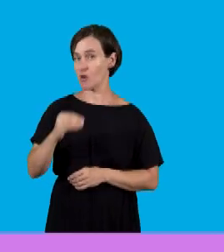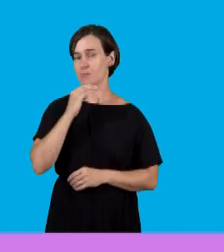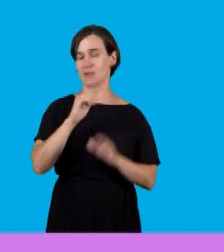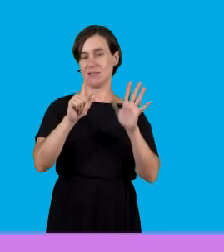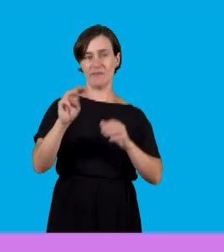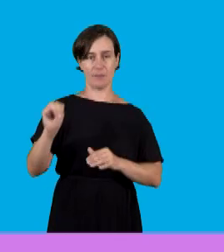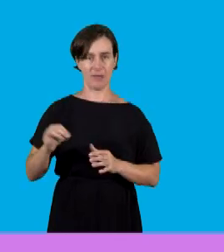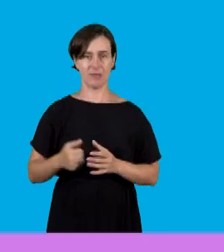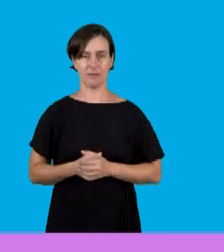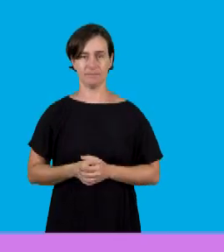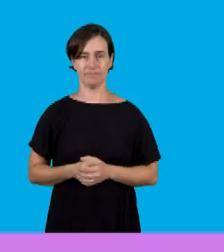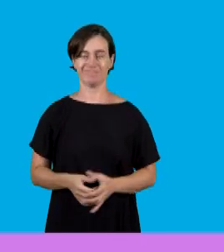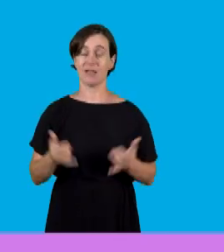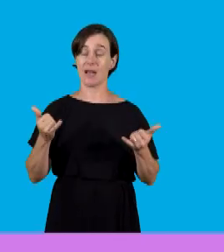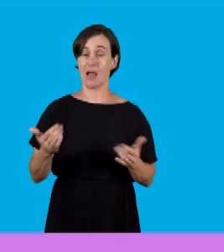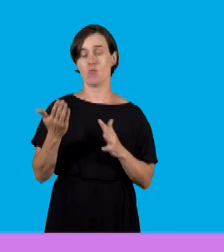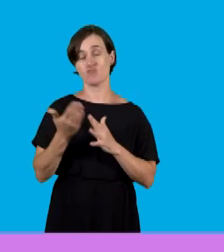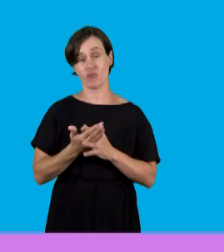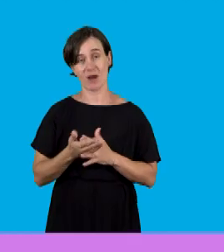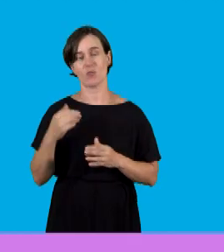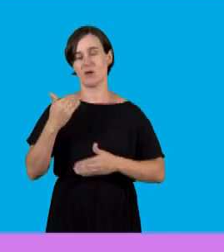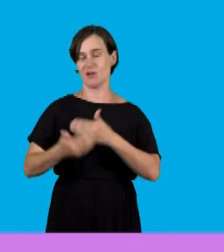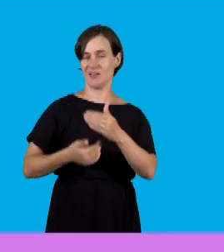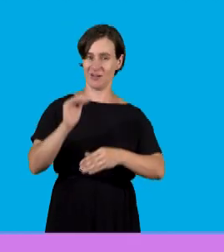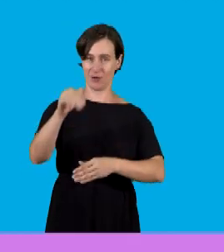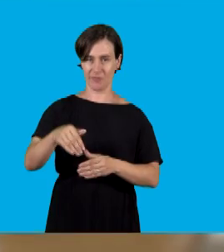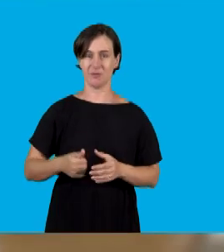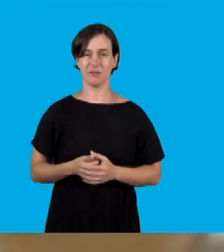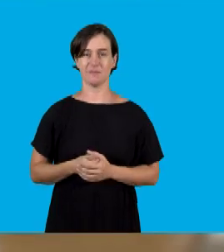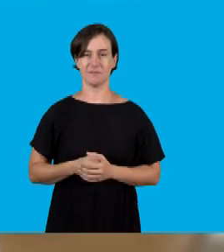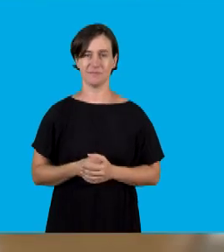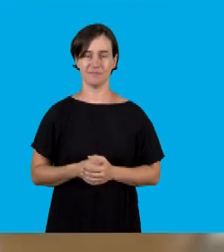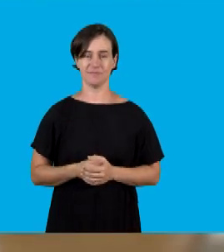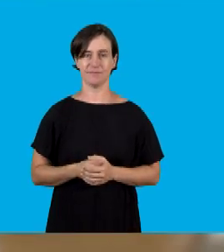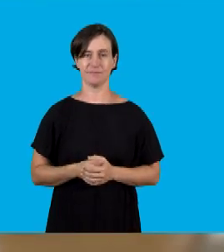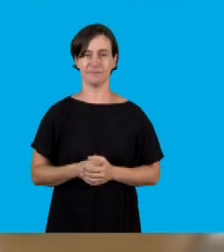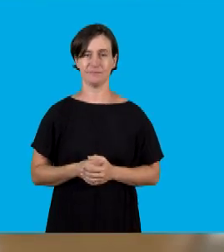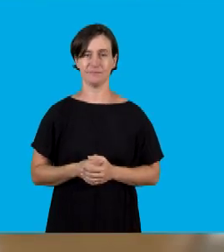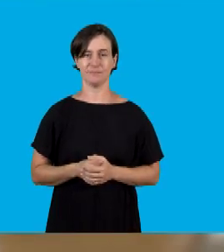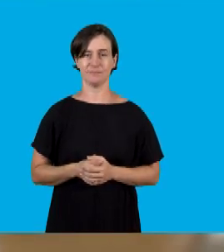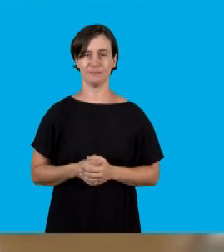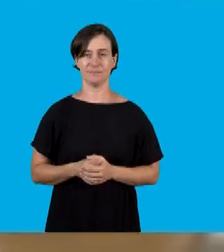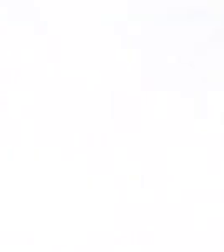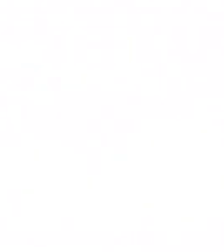100. It gives us 7 meters. Let's take a break and then we'll continue afterwards.